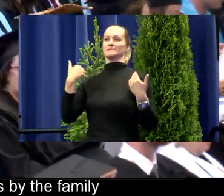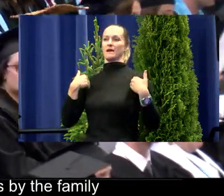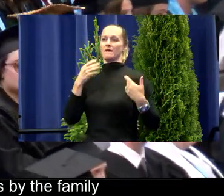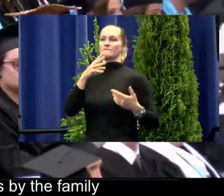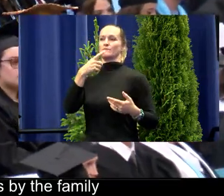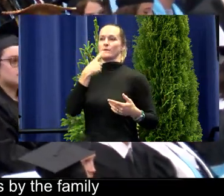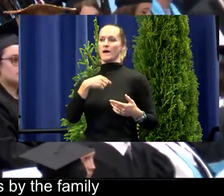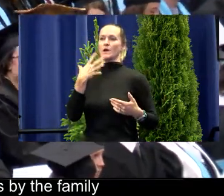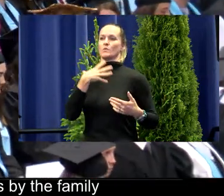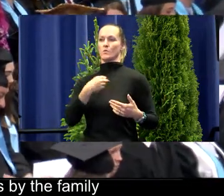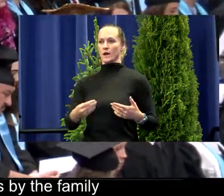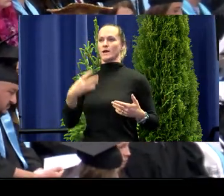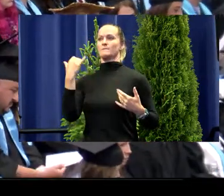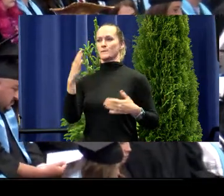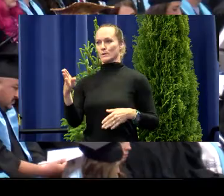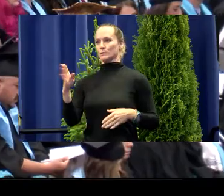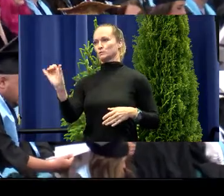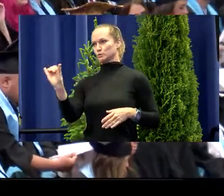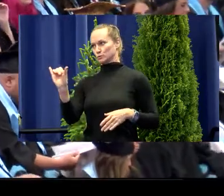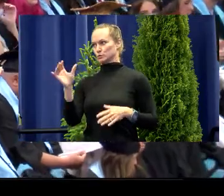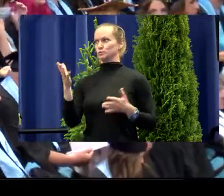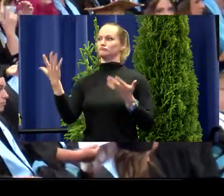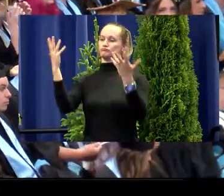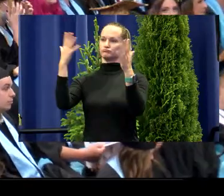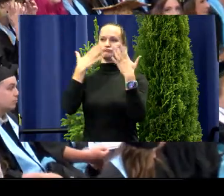very much for your service.